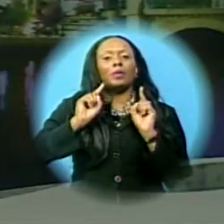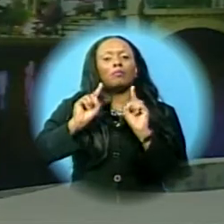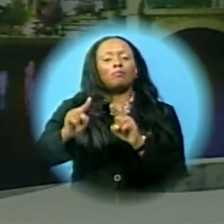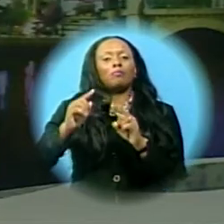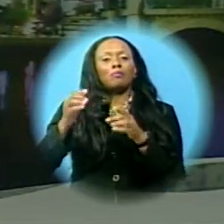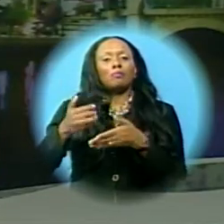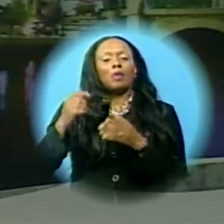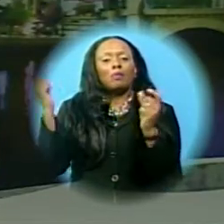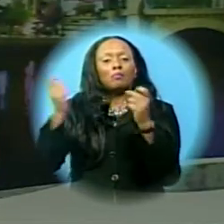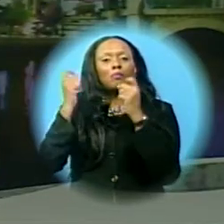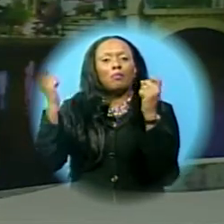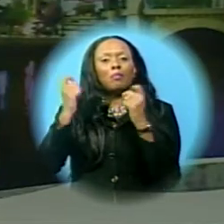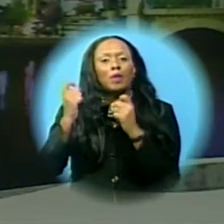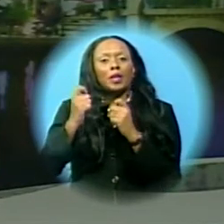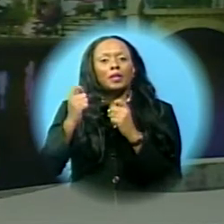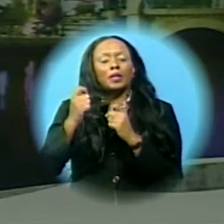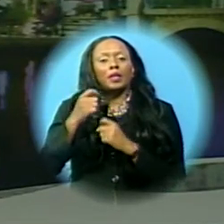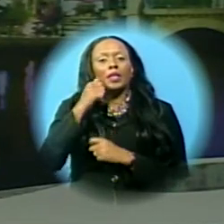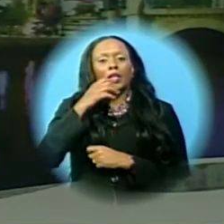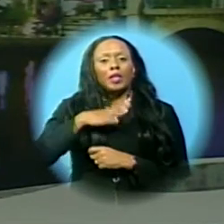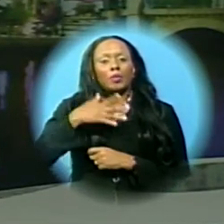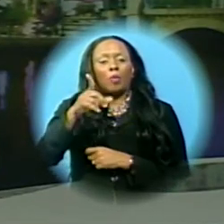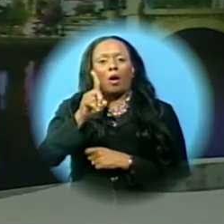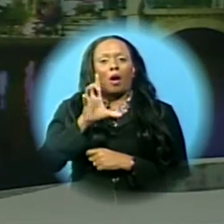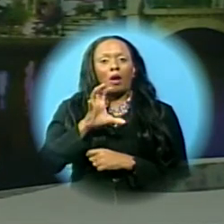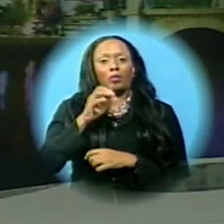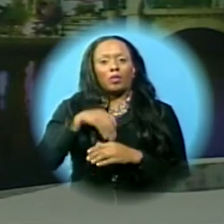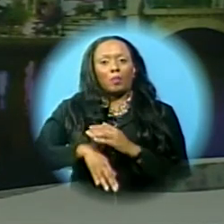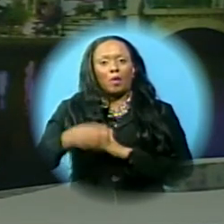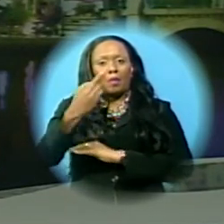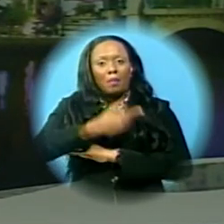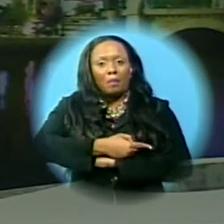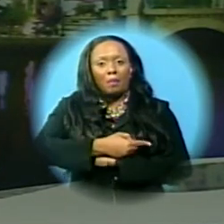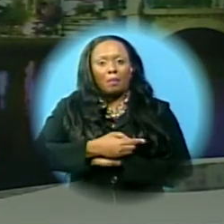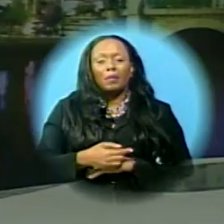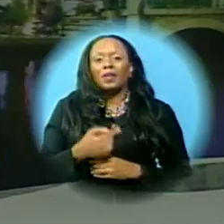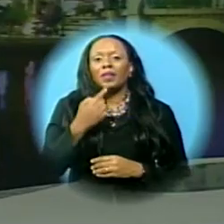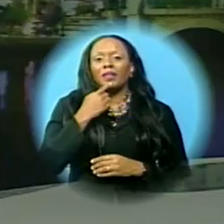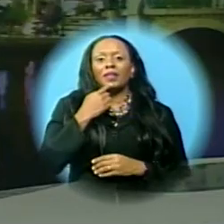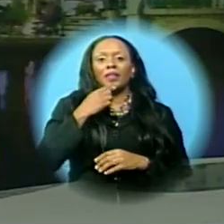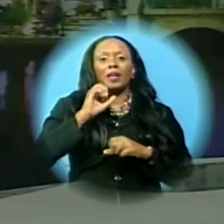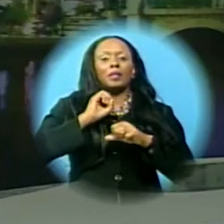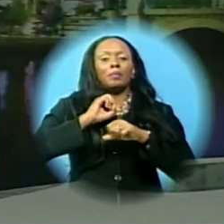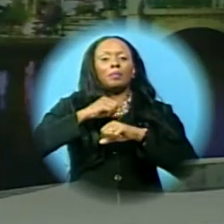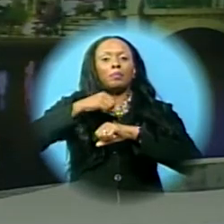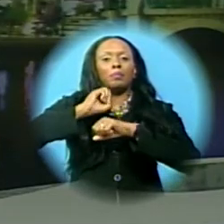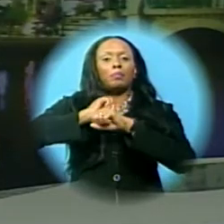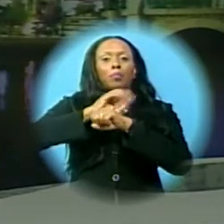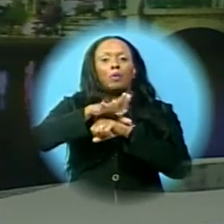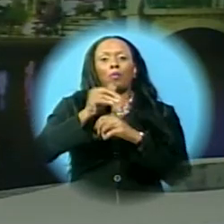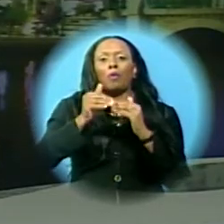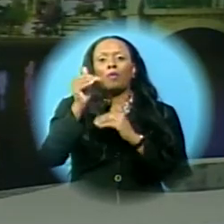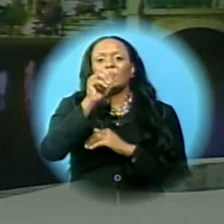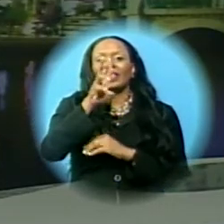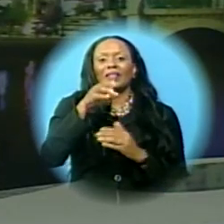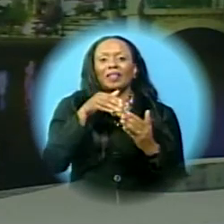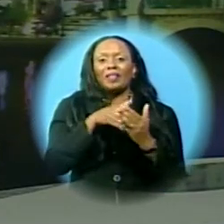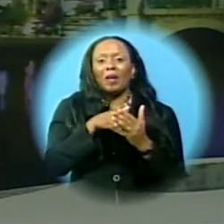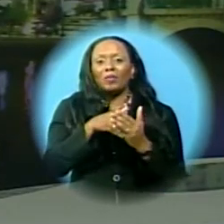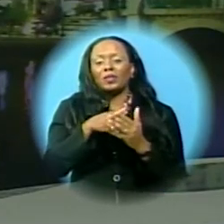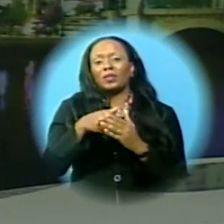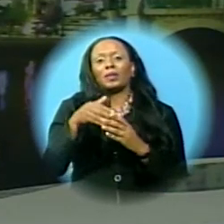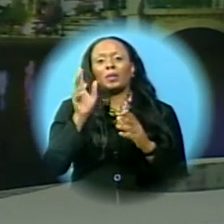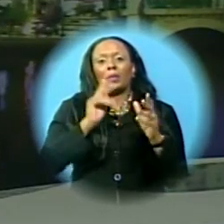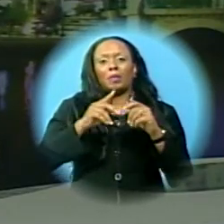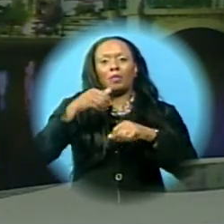Just before Christmas, the Barbados Revenue Authority told CBC it has posted over 6,000 returns for 2014 to